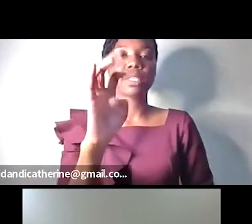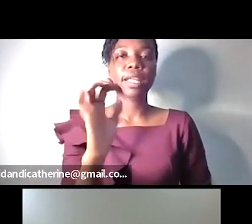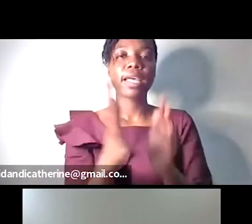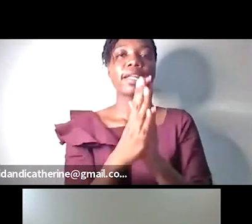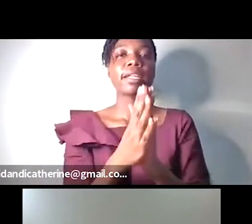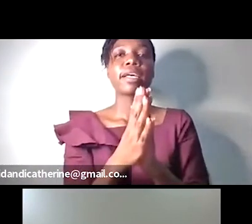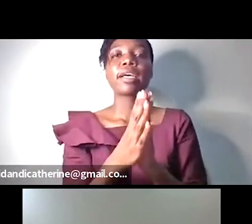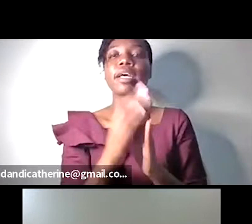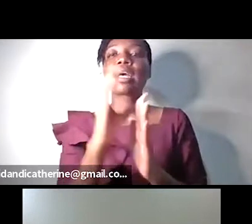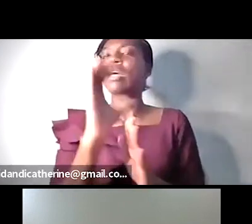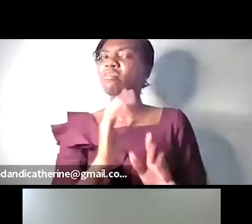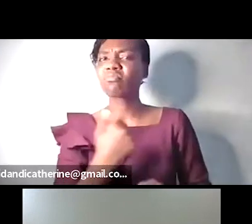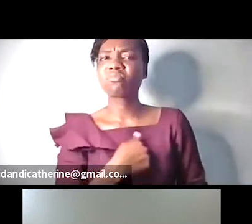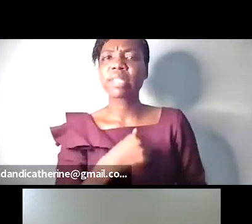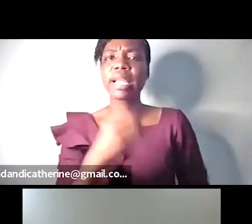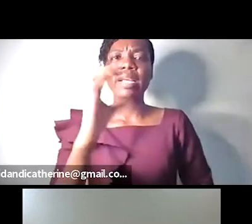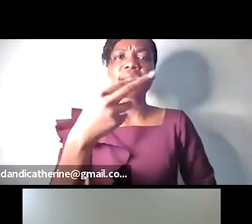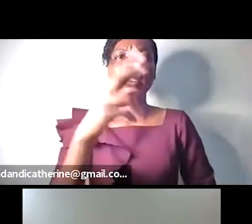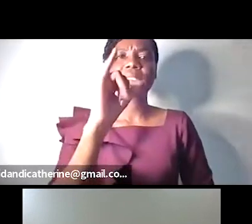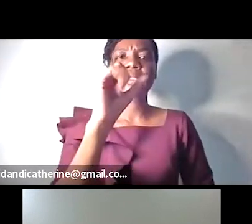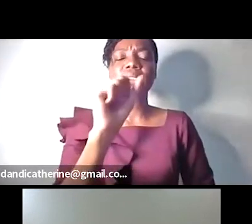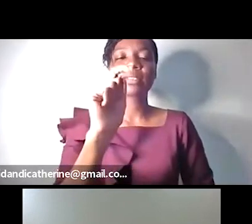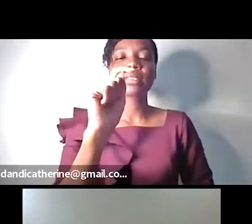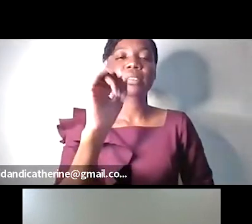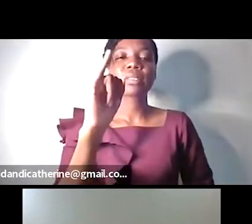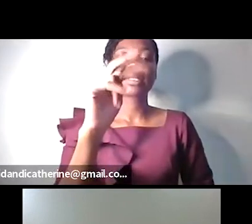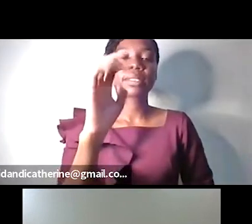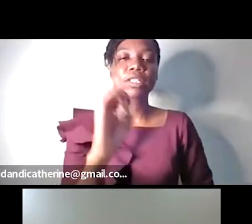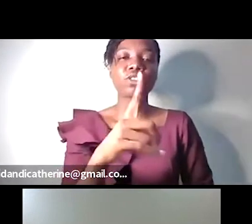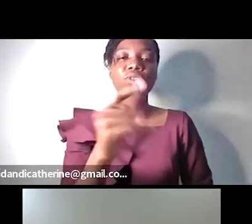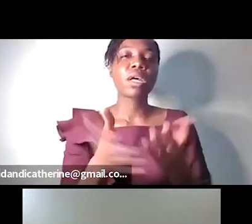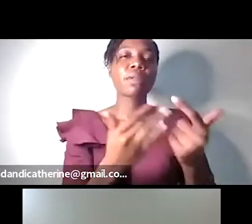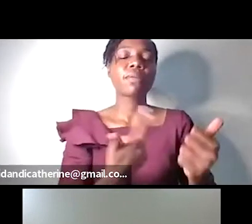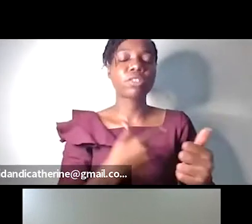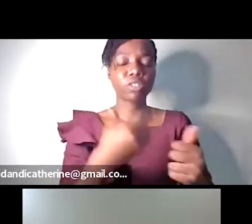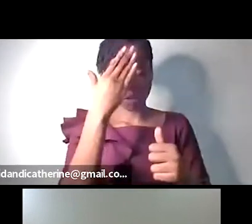Christine, you can think about how do you build a personal brand as a woman? Jocelyn, please go.